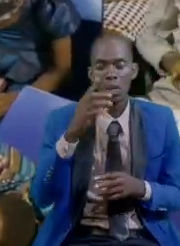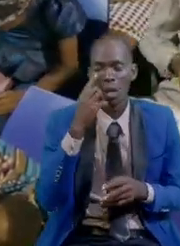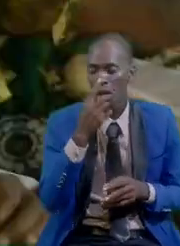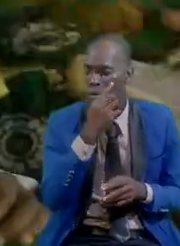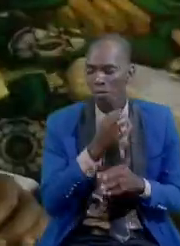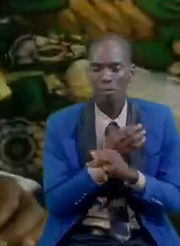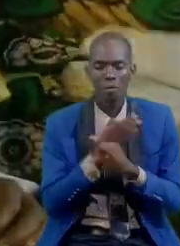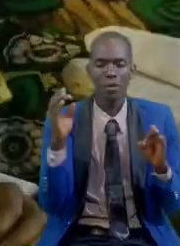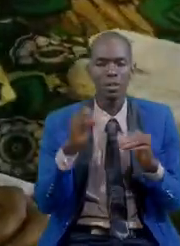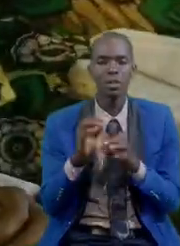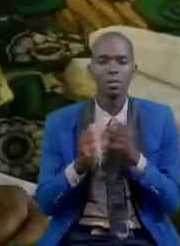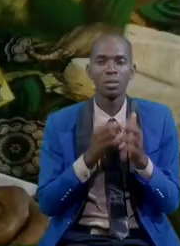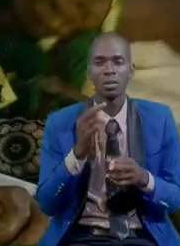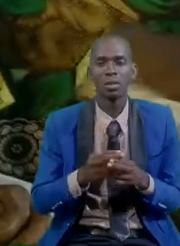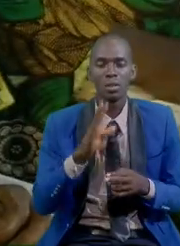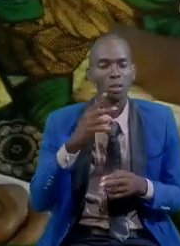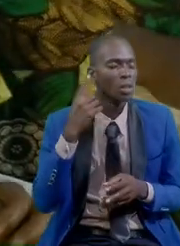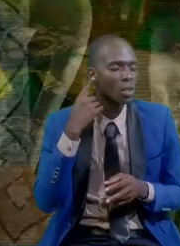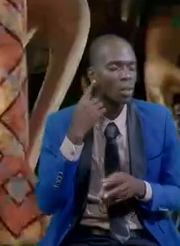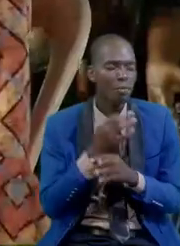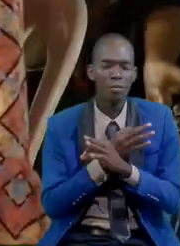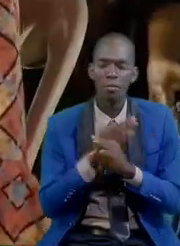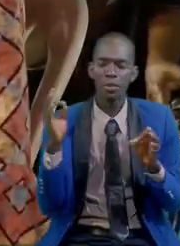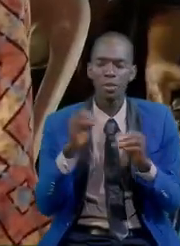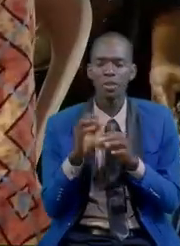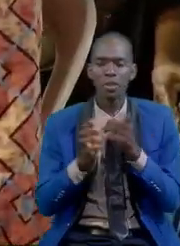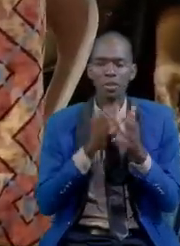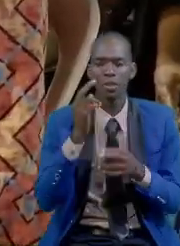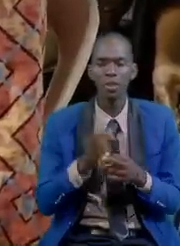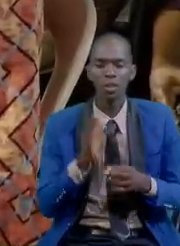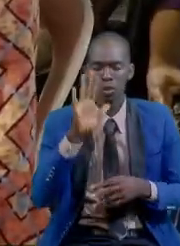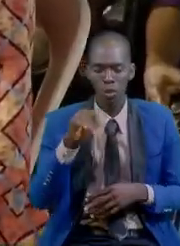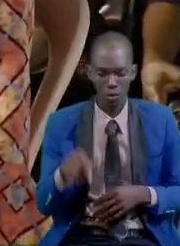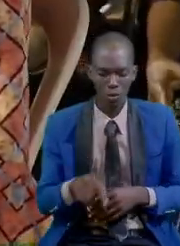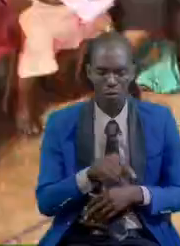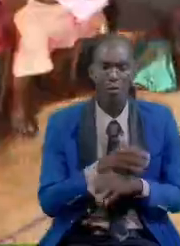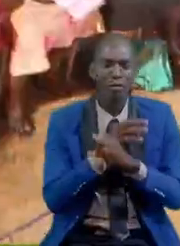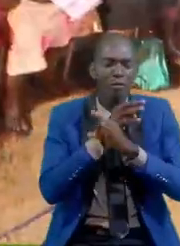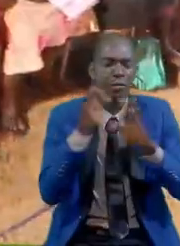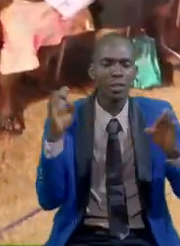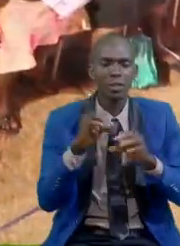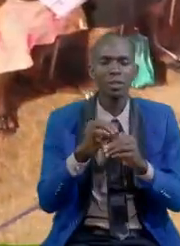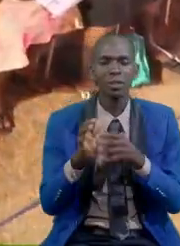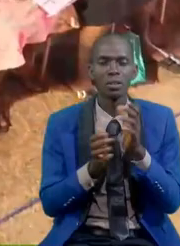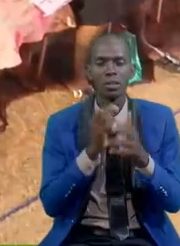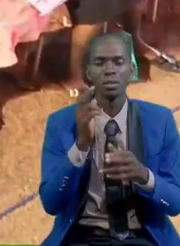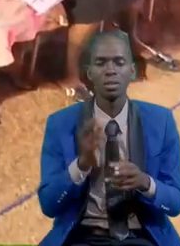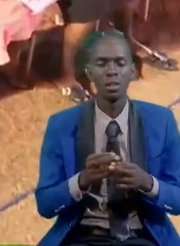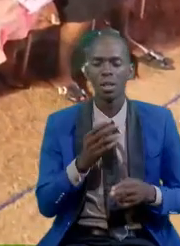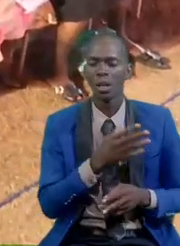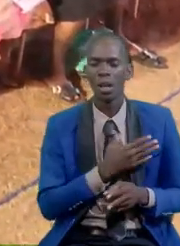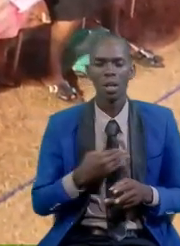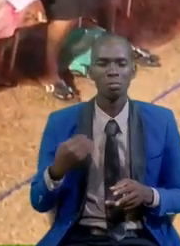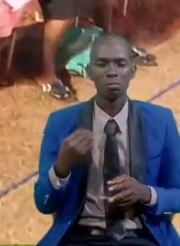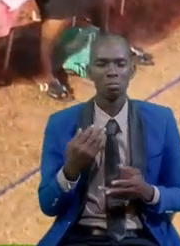free. Your ears free. Your feet free. And they look at you. They say,